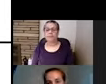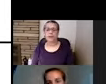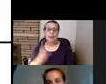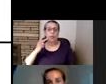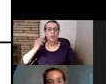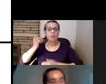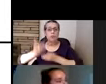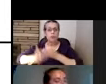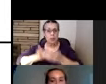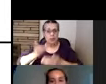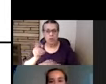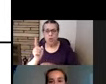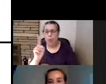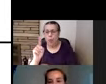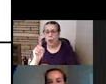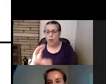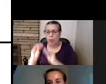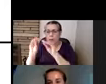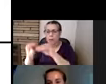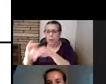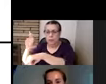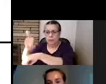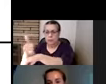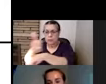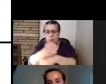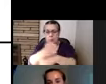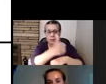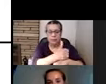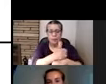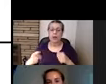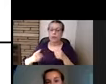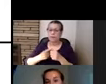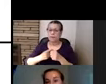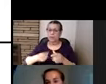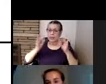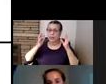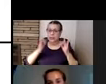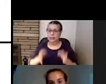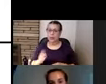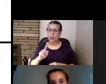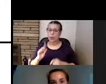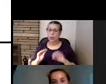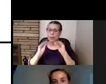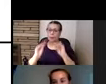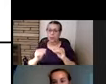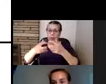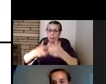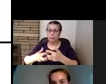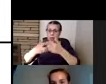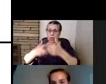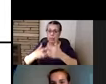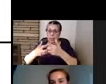for selecting locations. So as some of you may know, originally the decision about where to put fare vending machines and